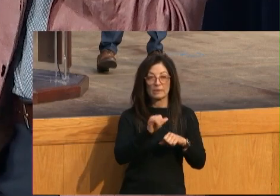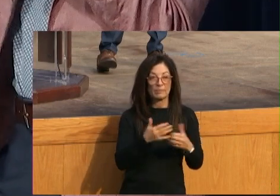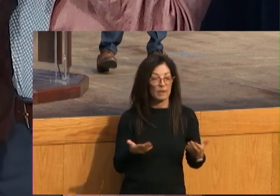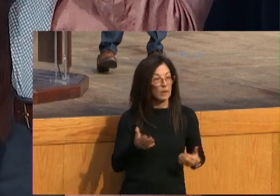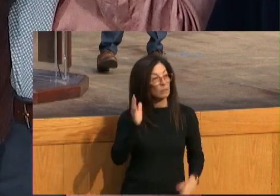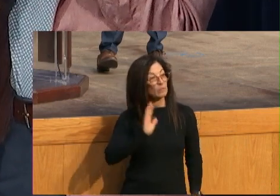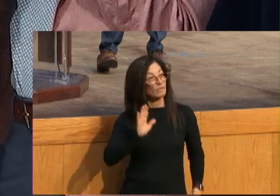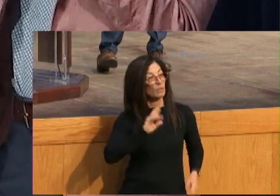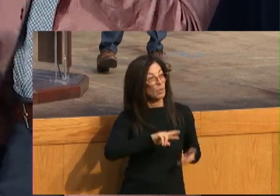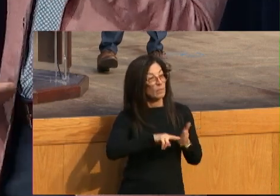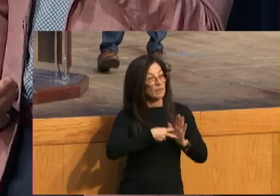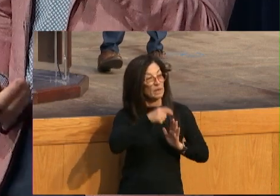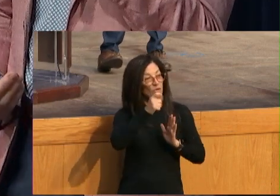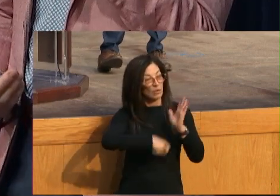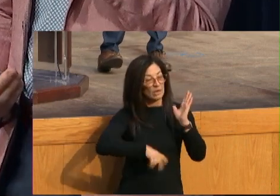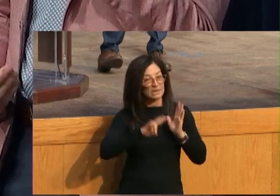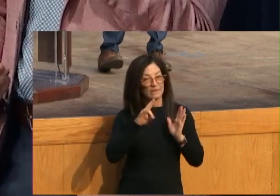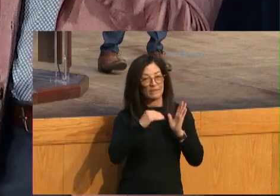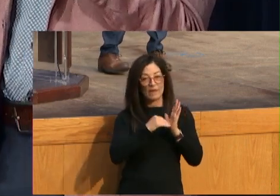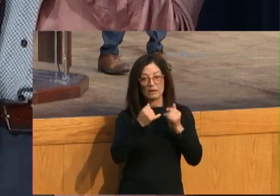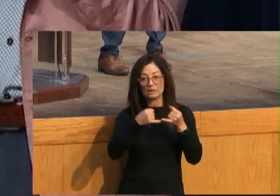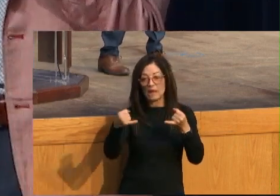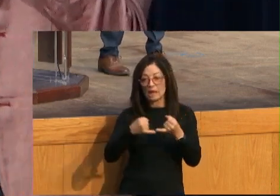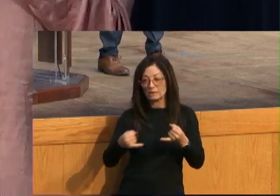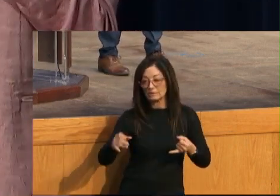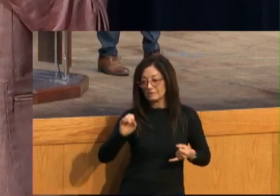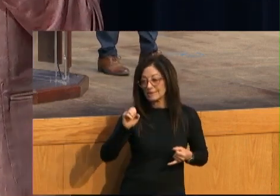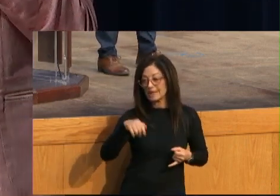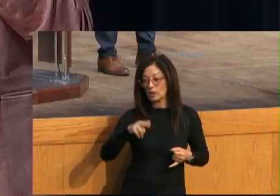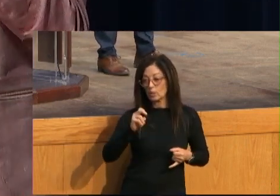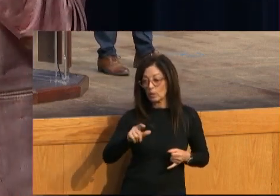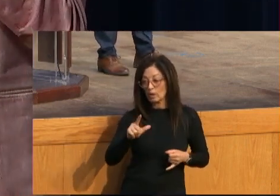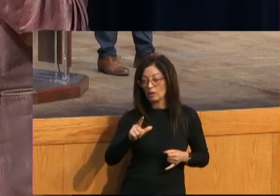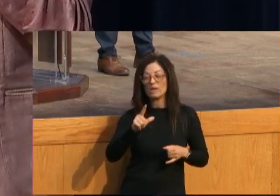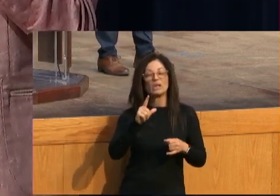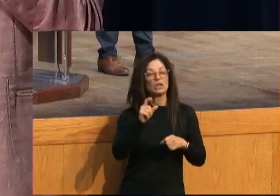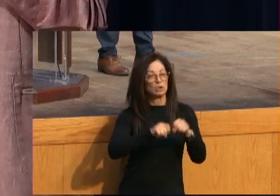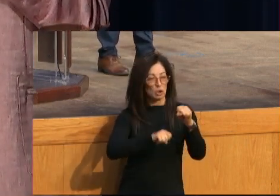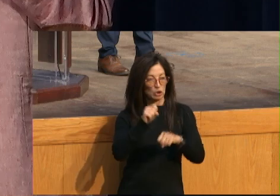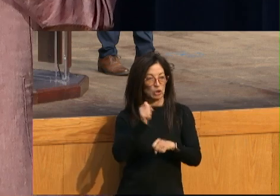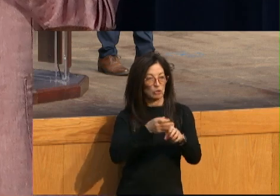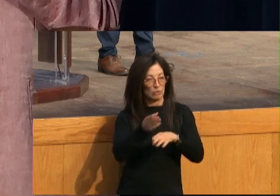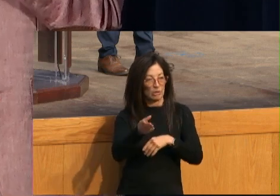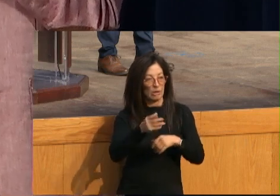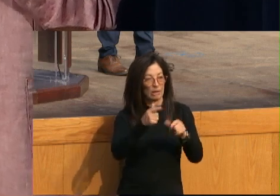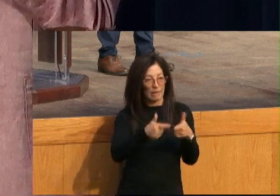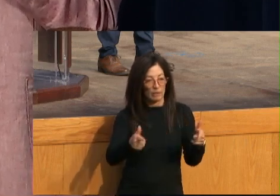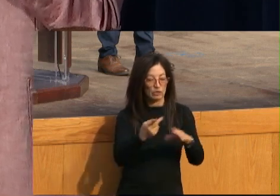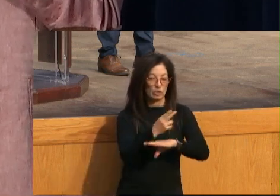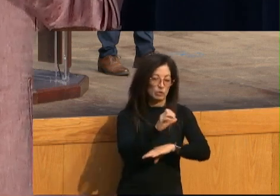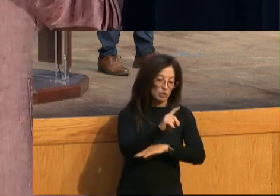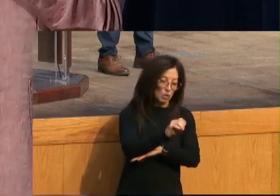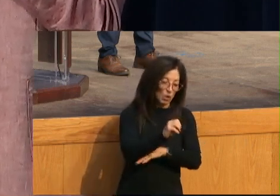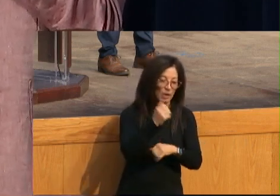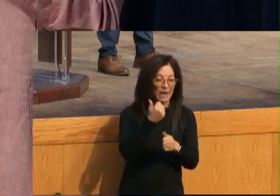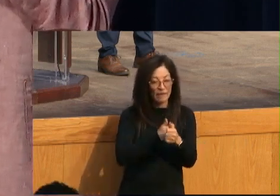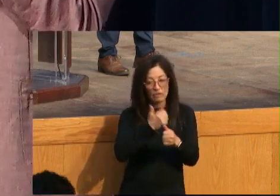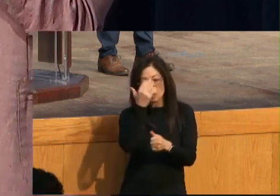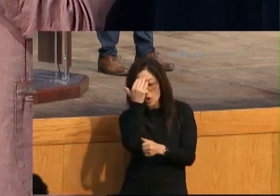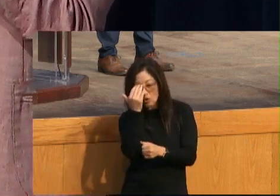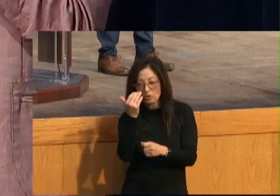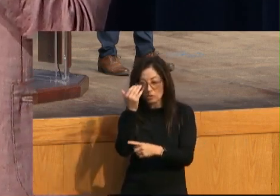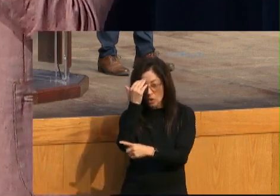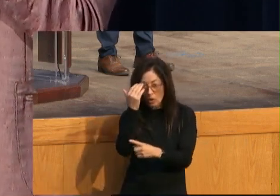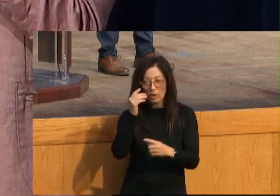to mean writing 7,000 lines of SQL, structured query language to take, code out every known,